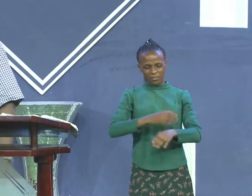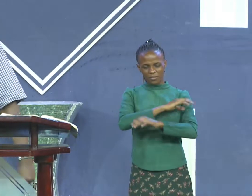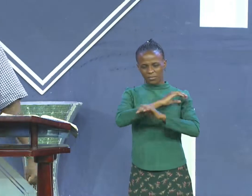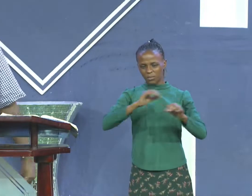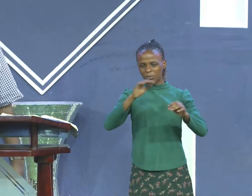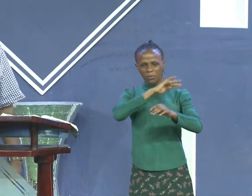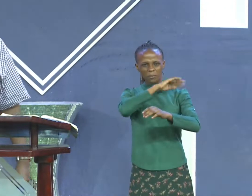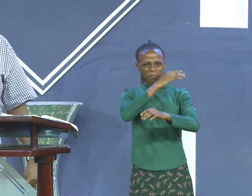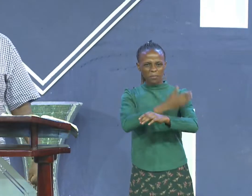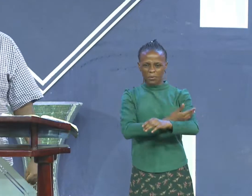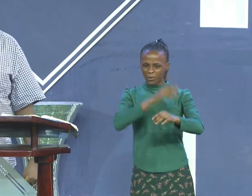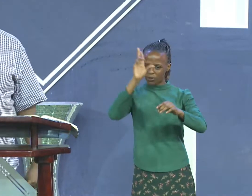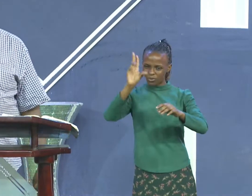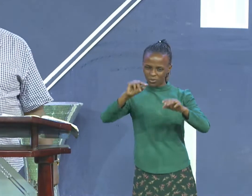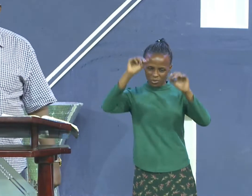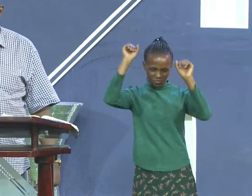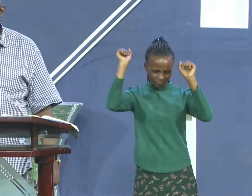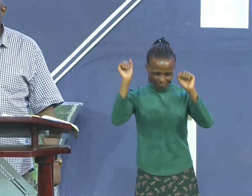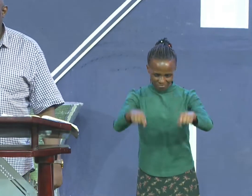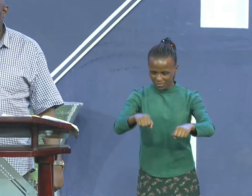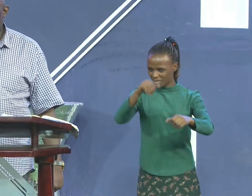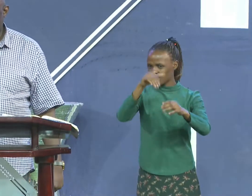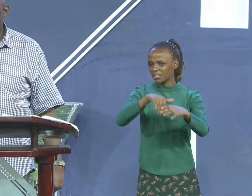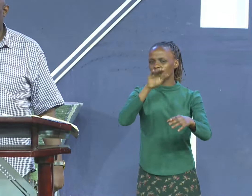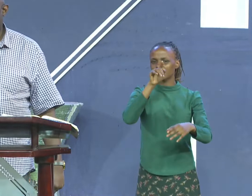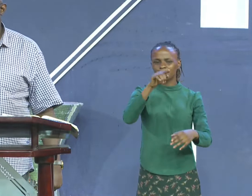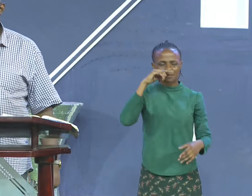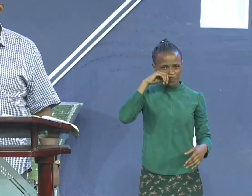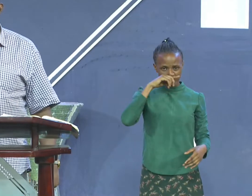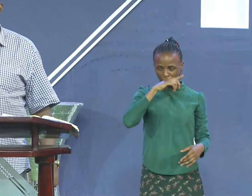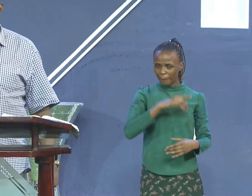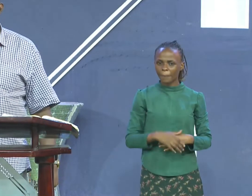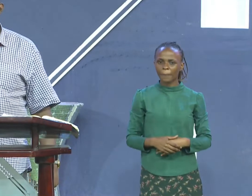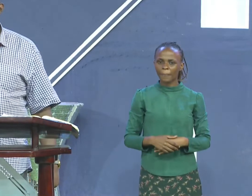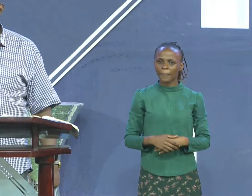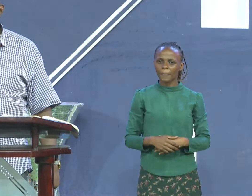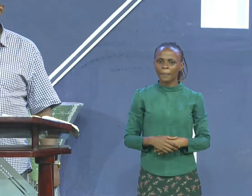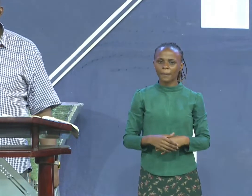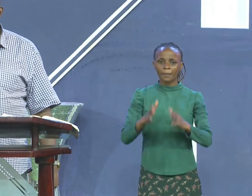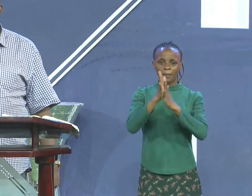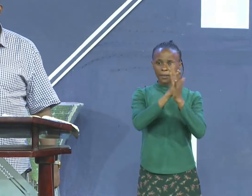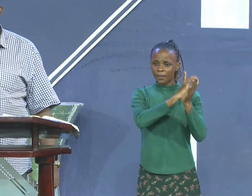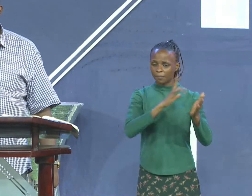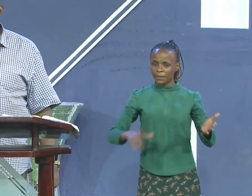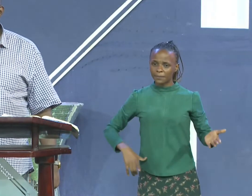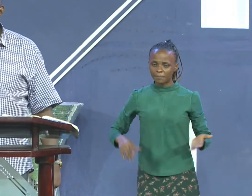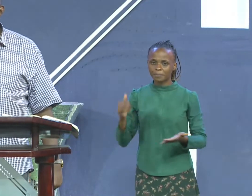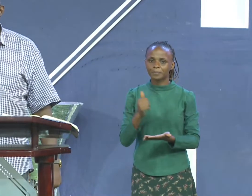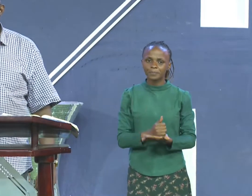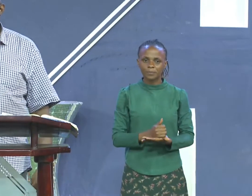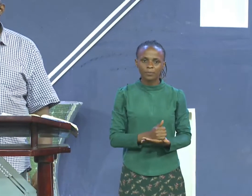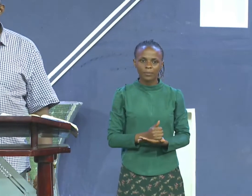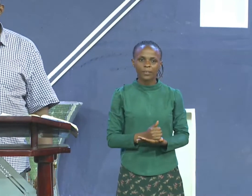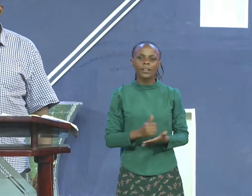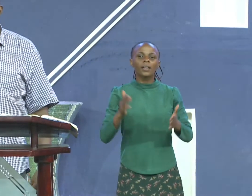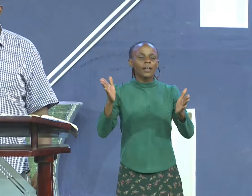omwoyo gw'omuperezi oba weetunuulira era nga weeraba ng'omuntu atalina busobozi mu ggwe. Praise the Lord. Mukama yeebazibwe. And